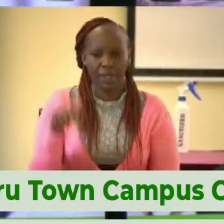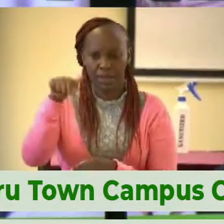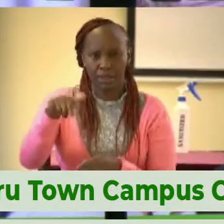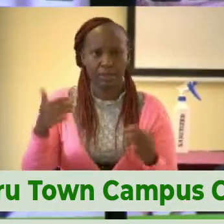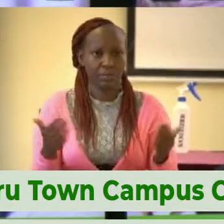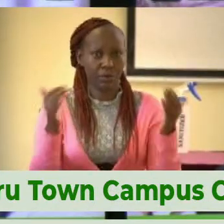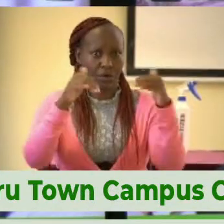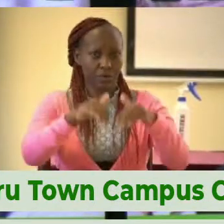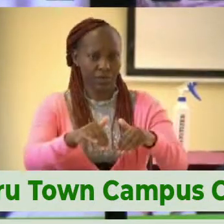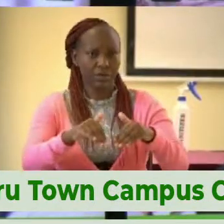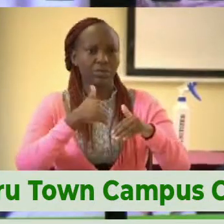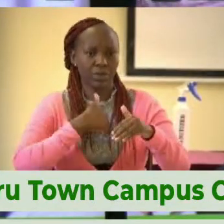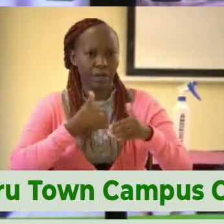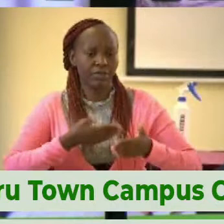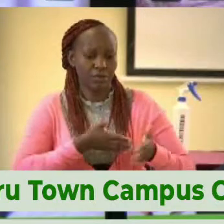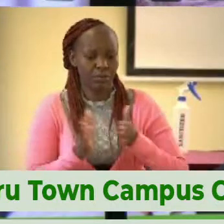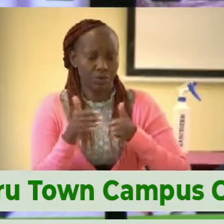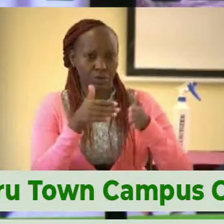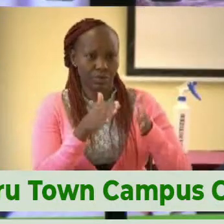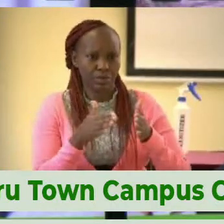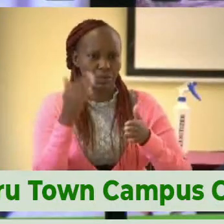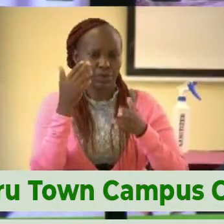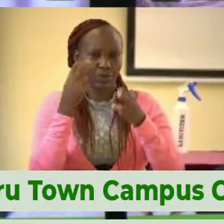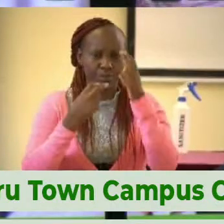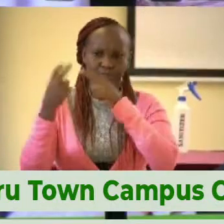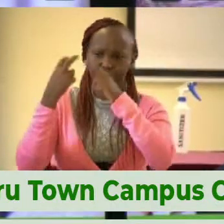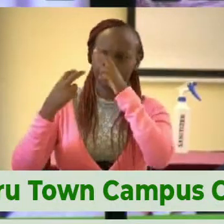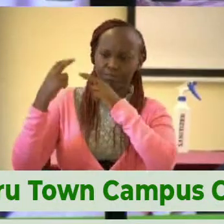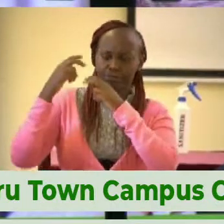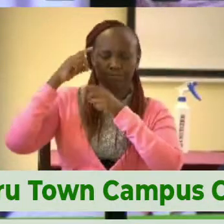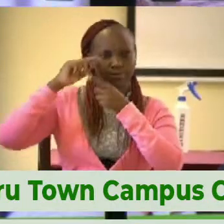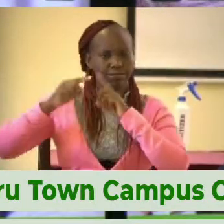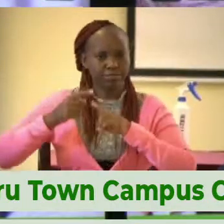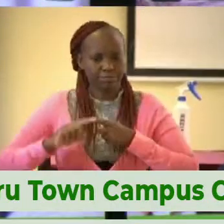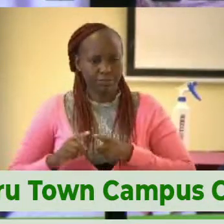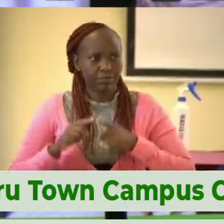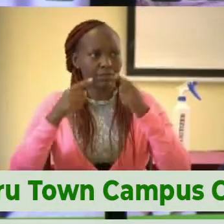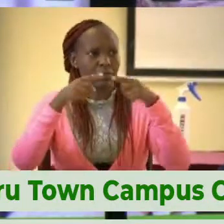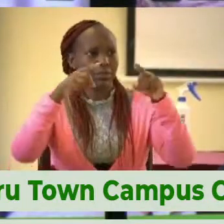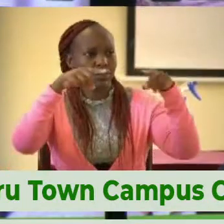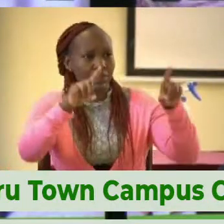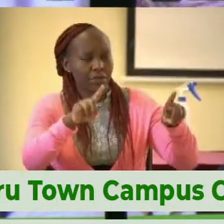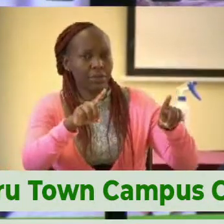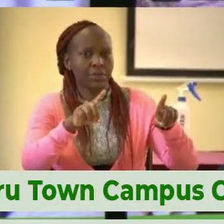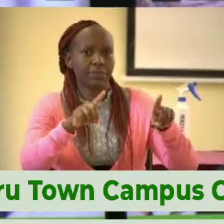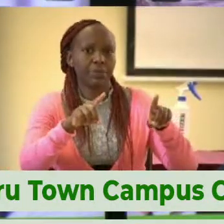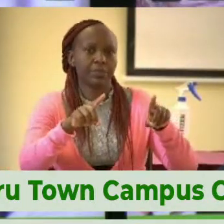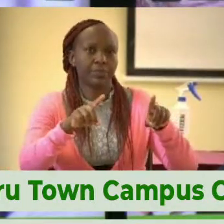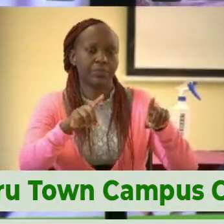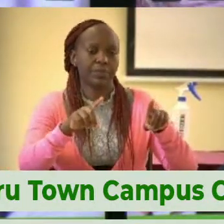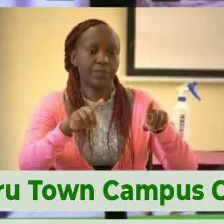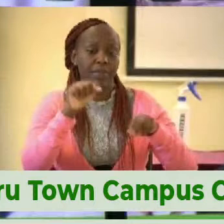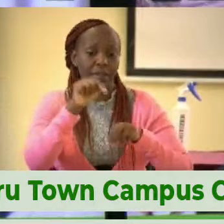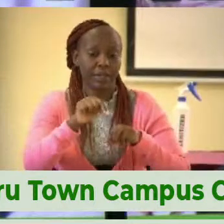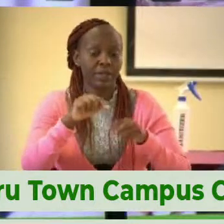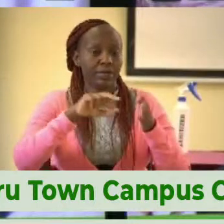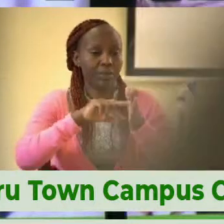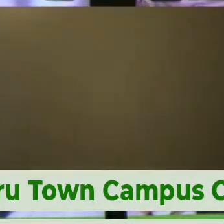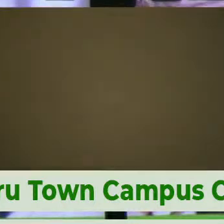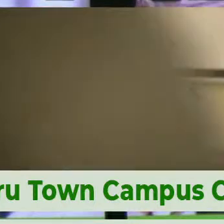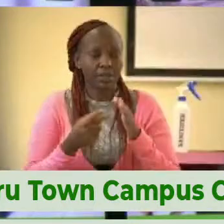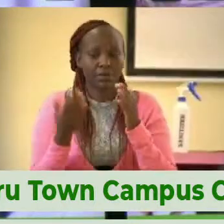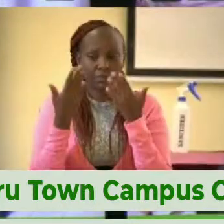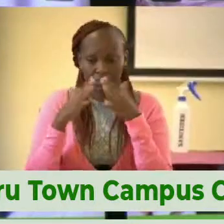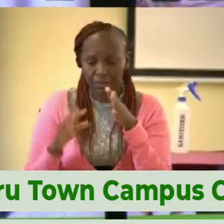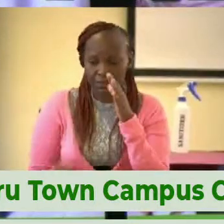conference gives us an opportunity to reflect on the successes that this project has